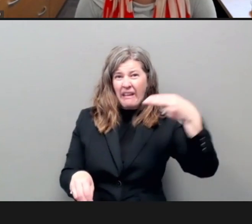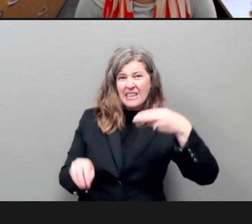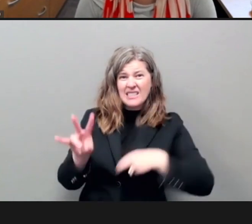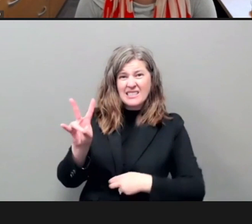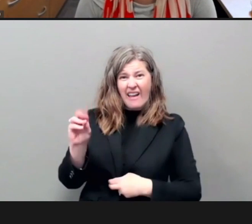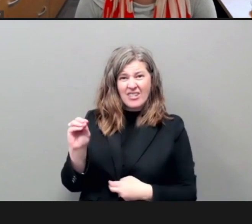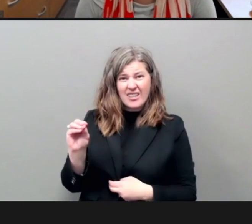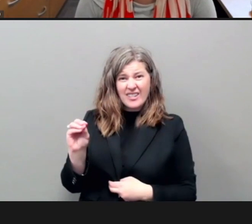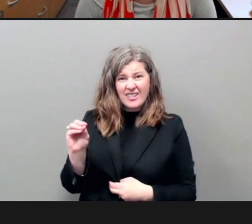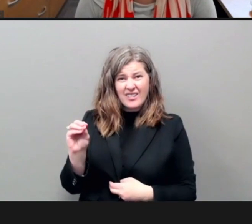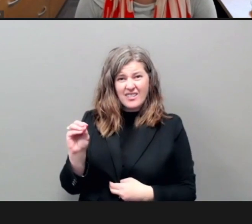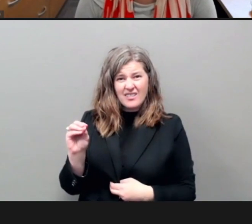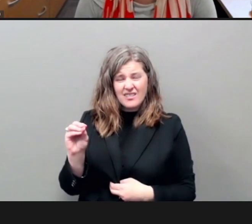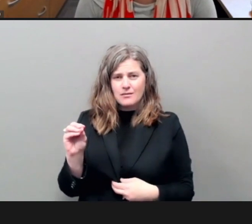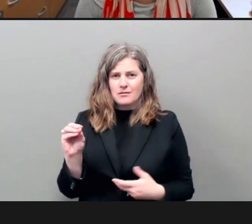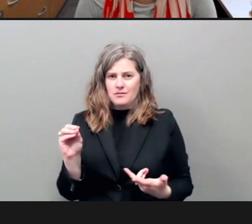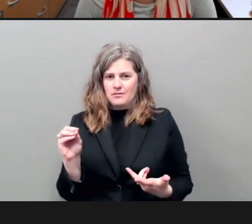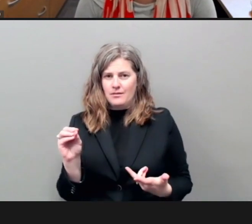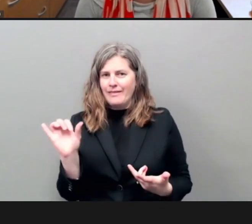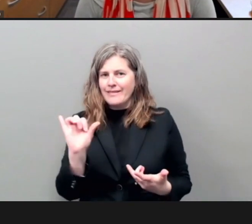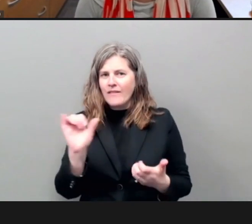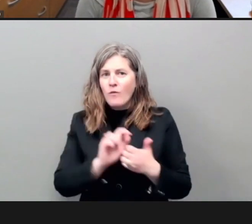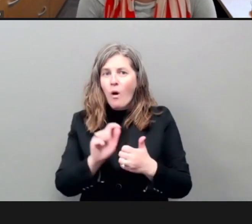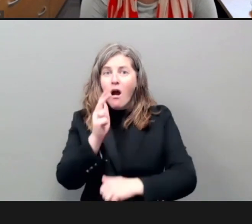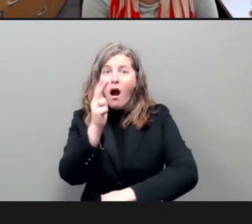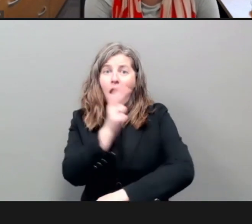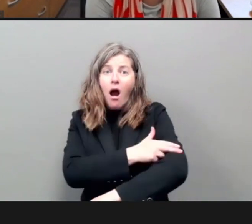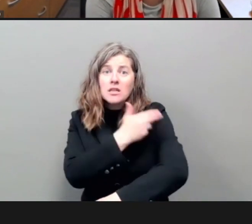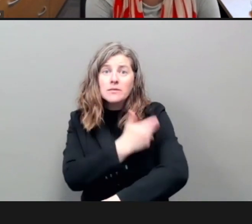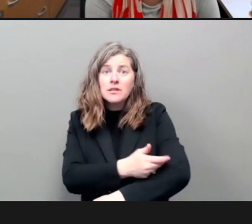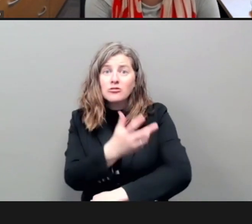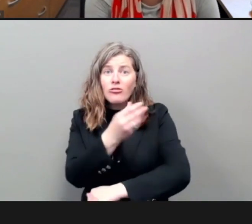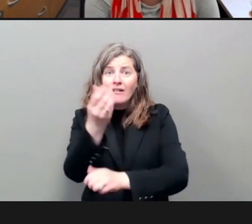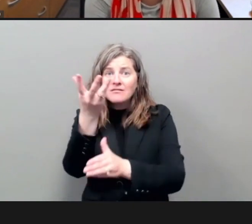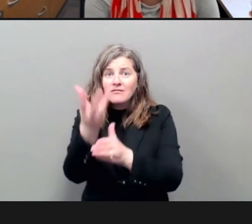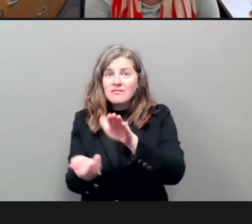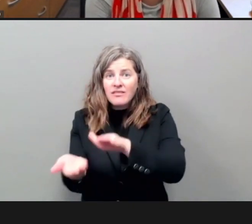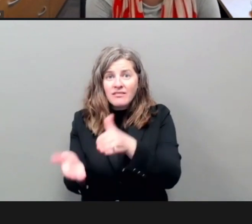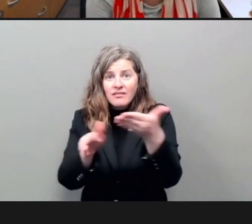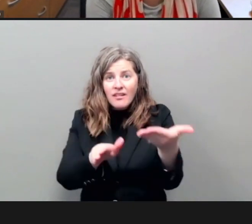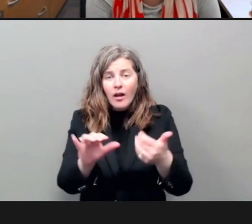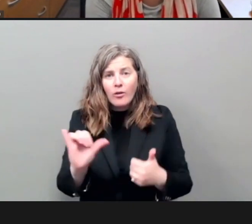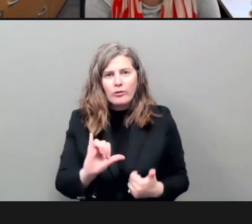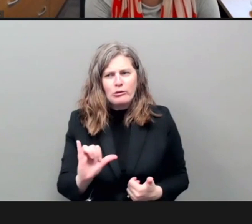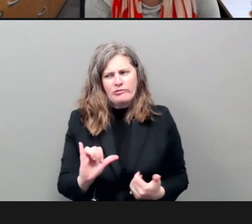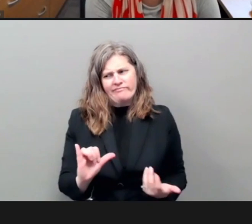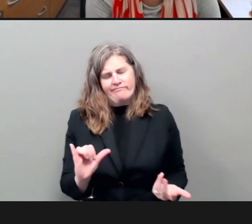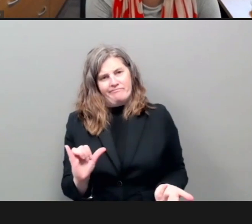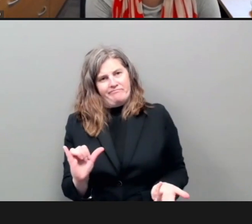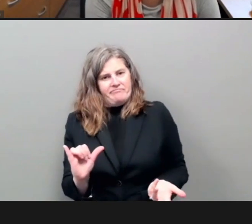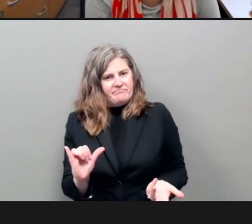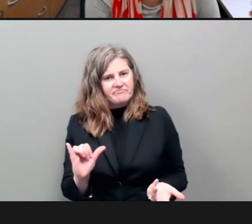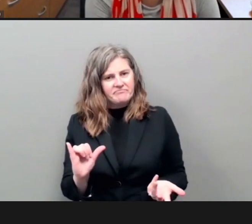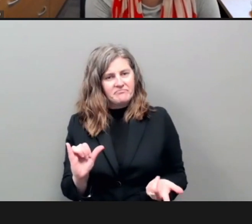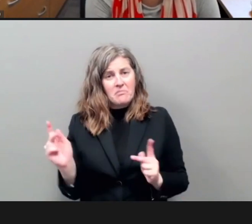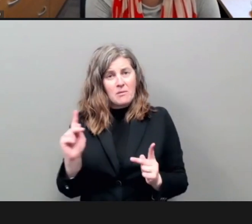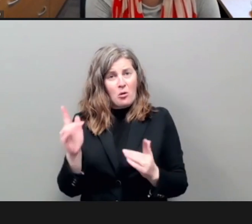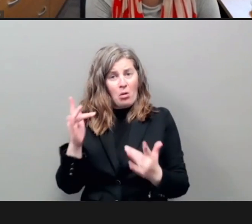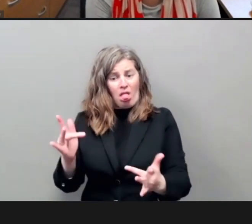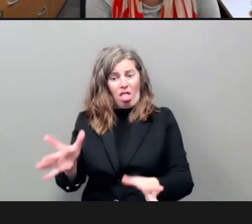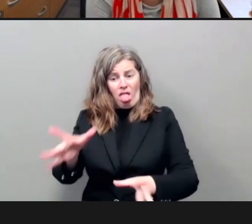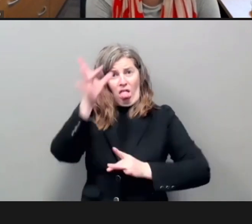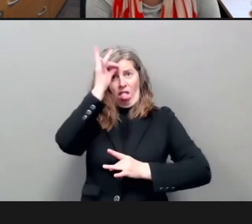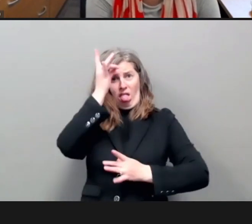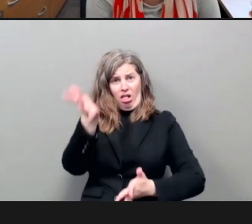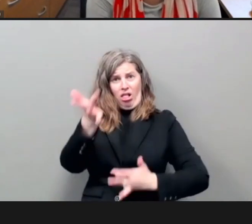70. And that also goes for hospitalization and death. And so, you know, people who get COVID, you